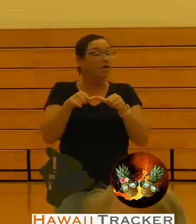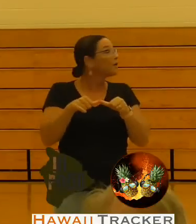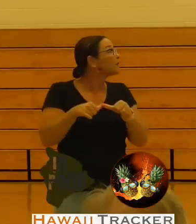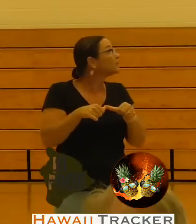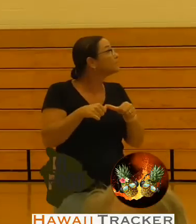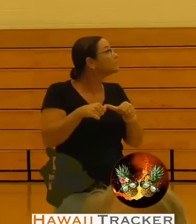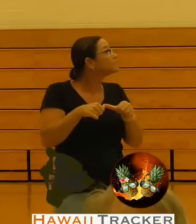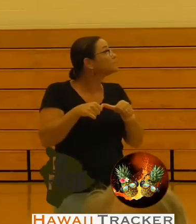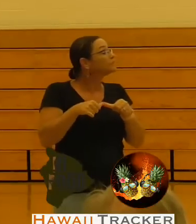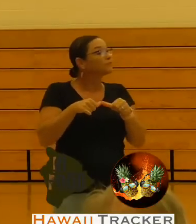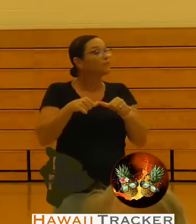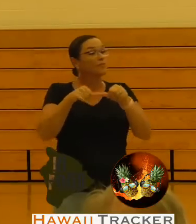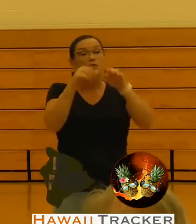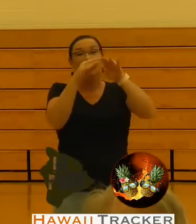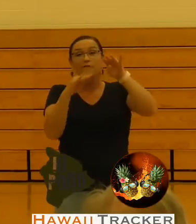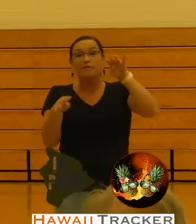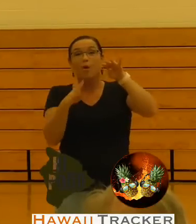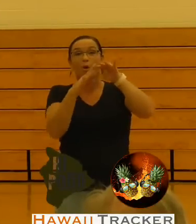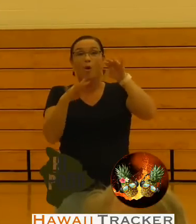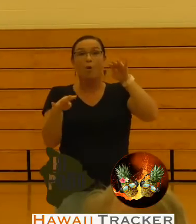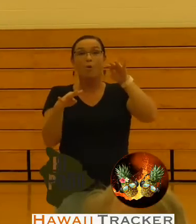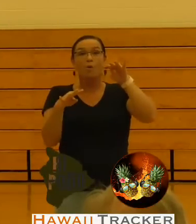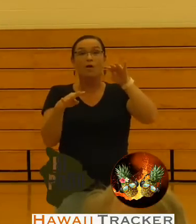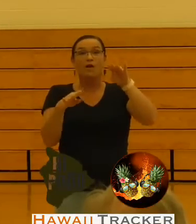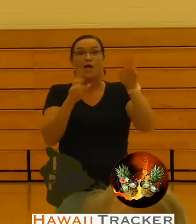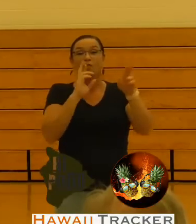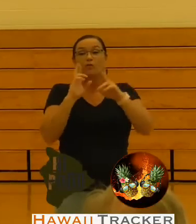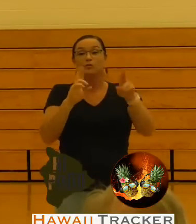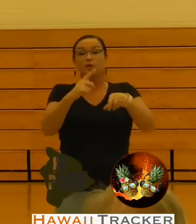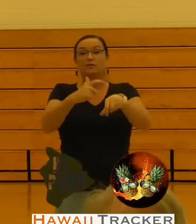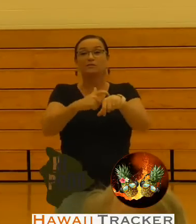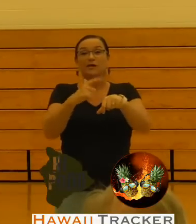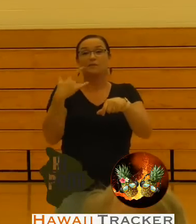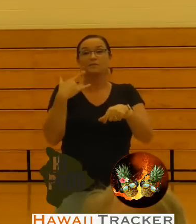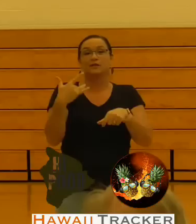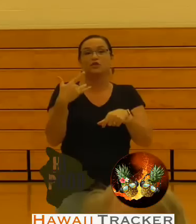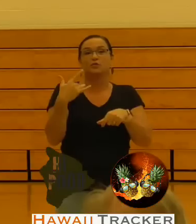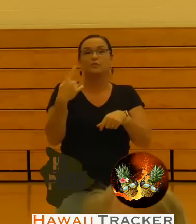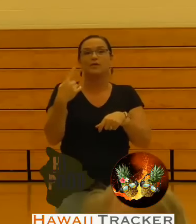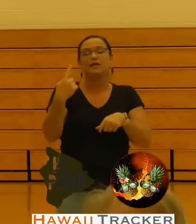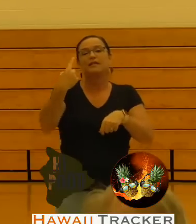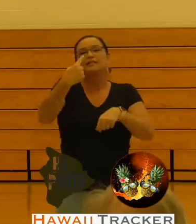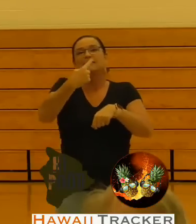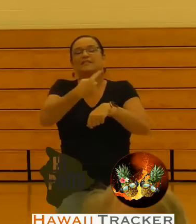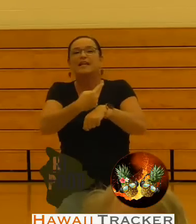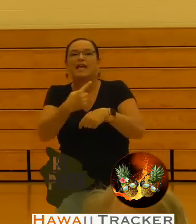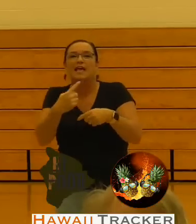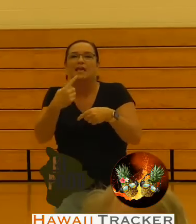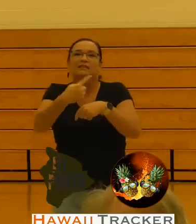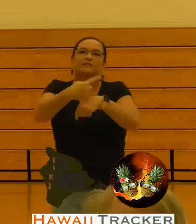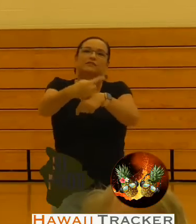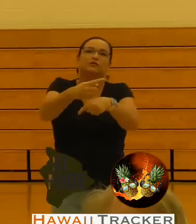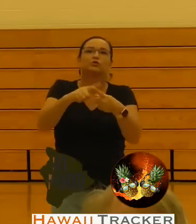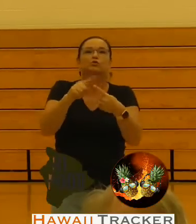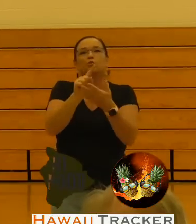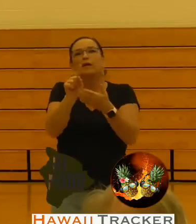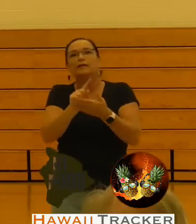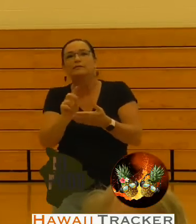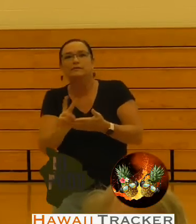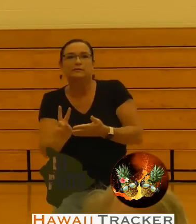come off of the rift zone, the response time is typically days to weeks. It depends on where you